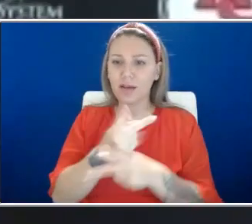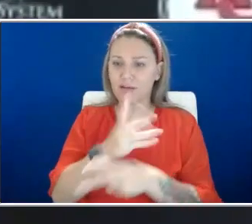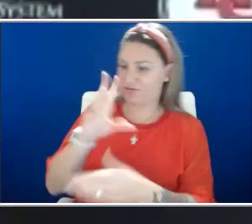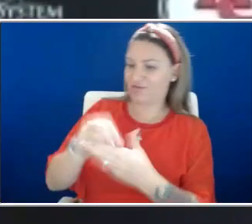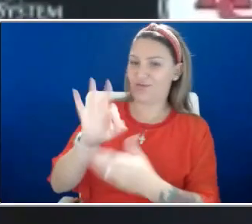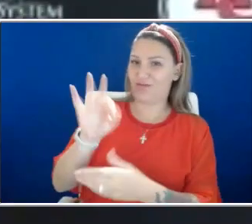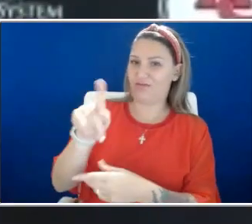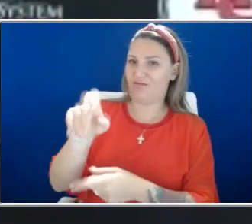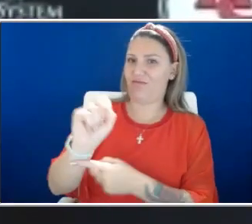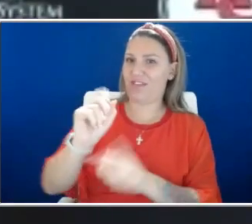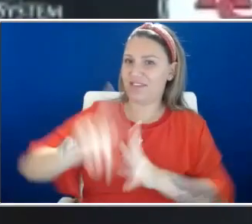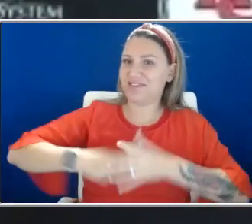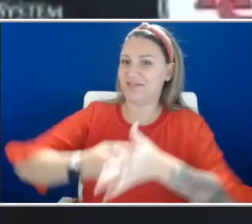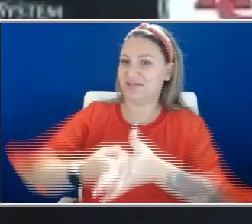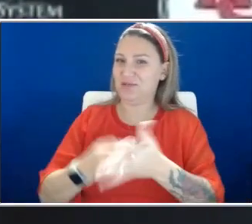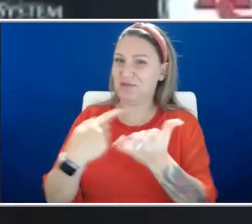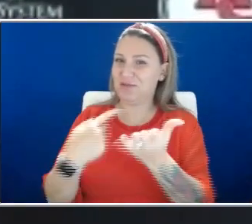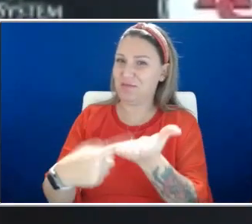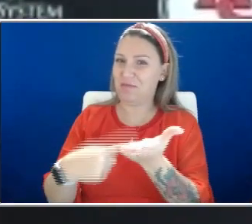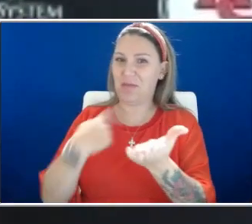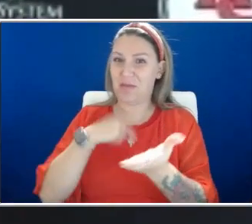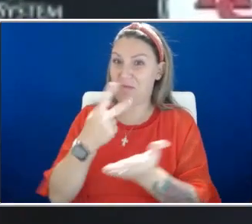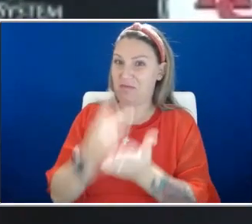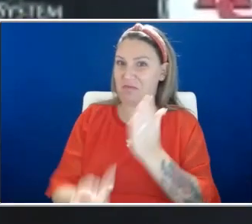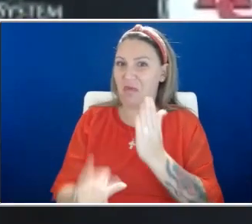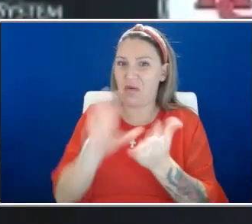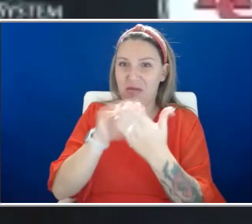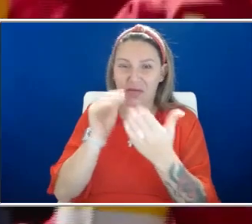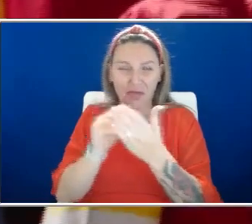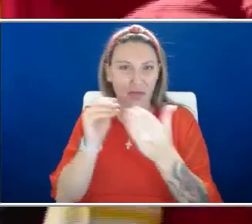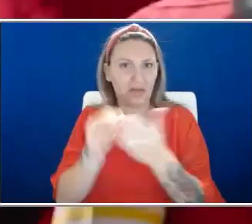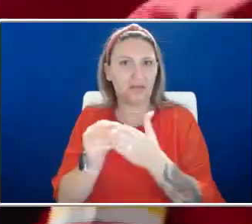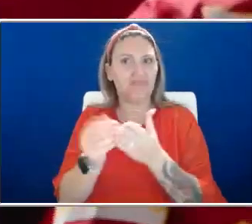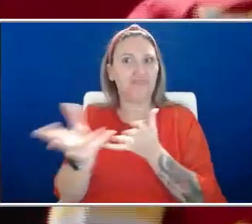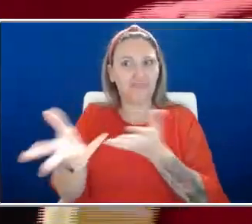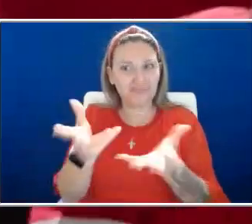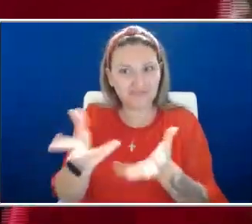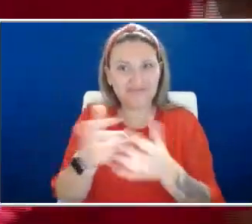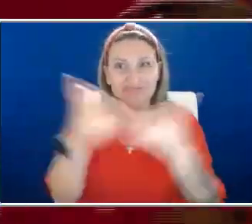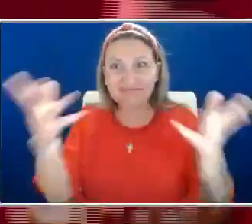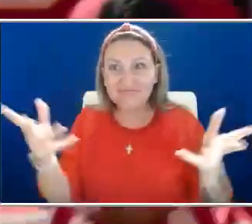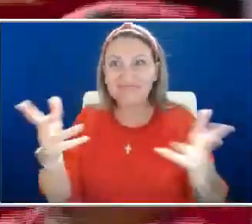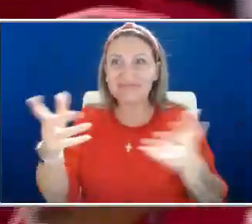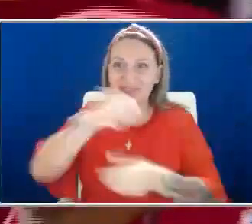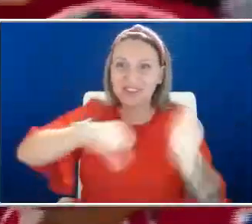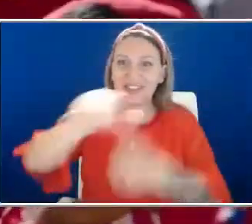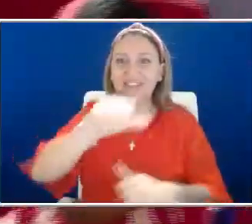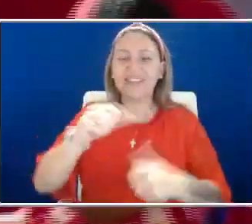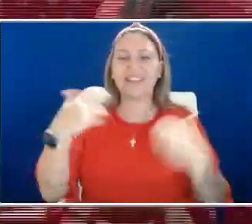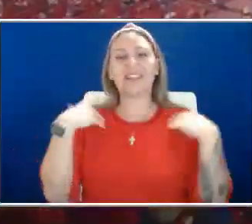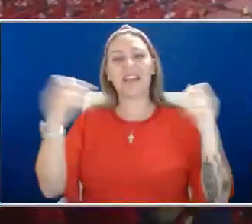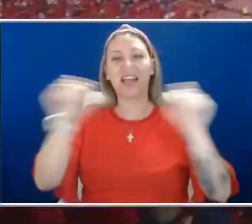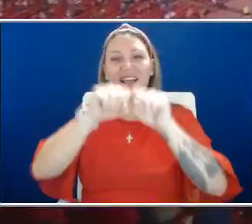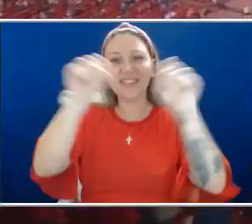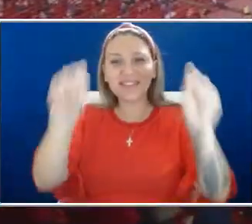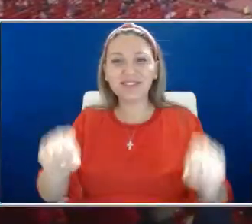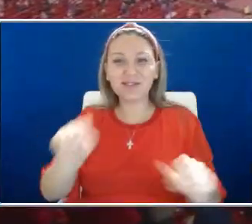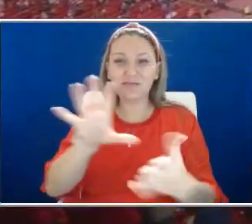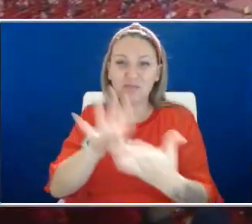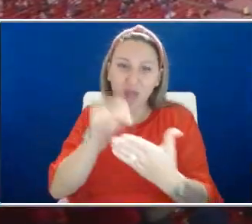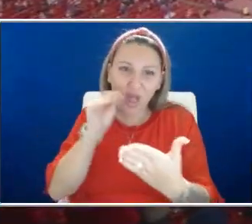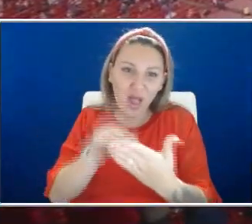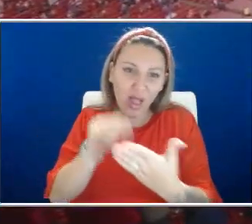discussion. And we have both learned a lot about each other. I think the health system has learned about what it takes to care